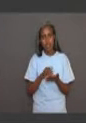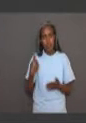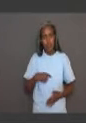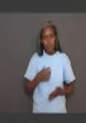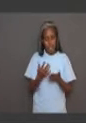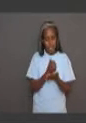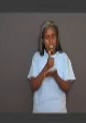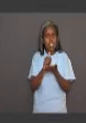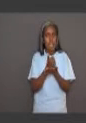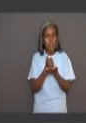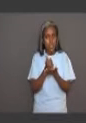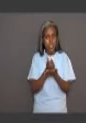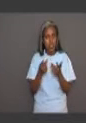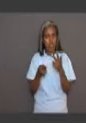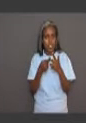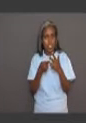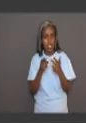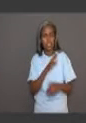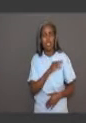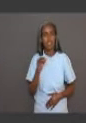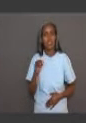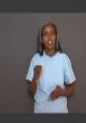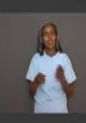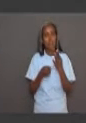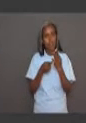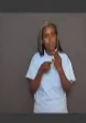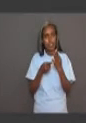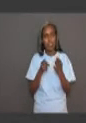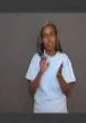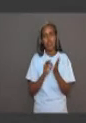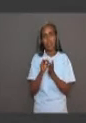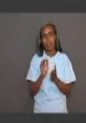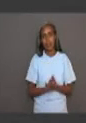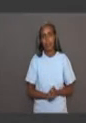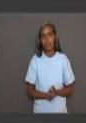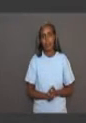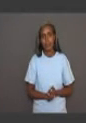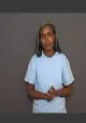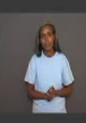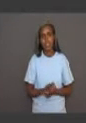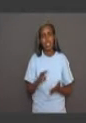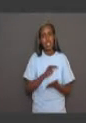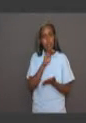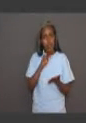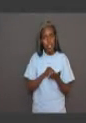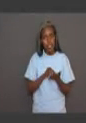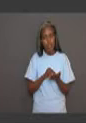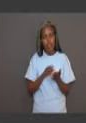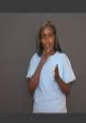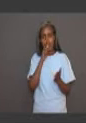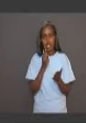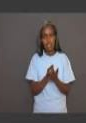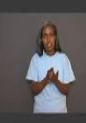the average of the 3rd and 4th numbers. The median of the